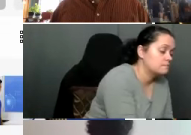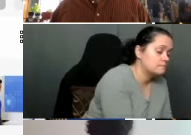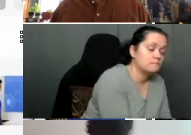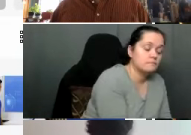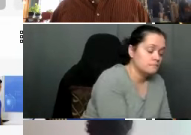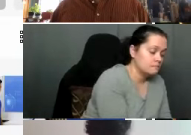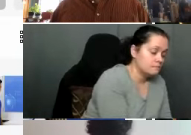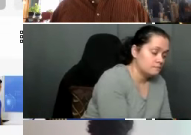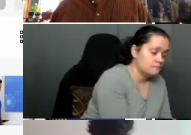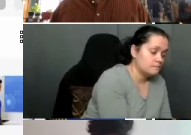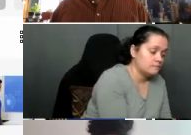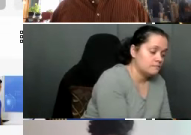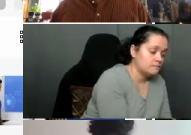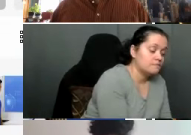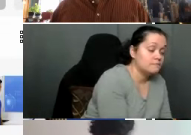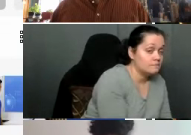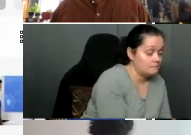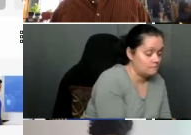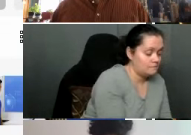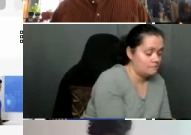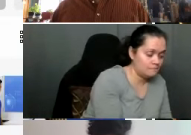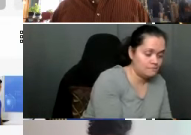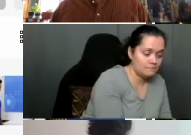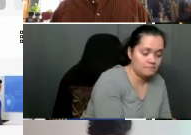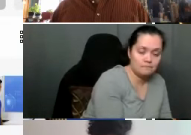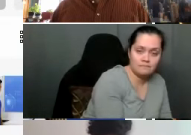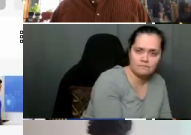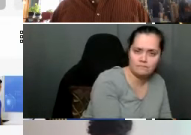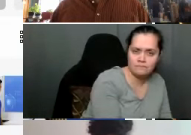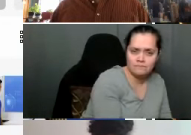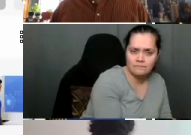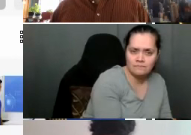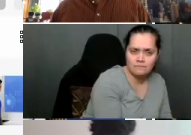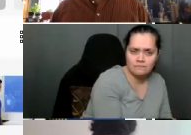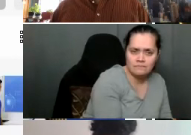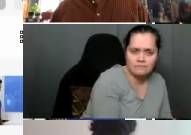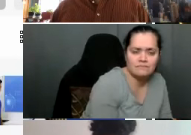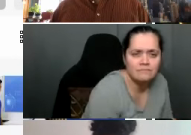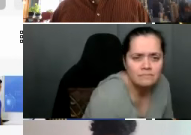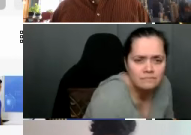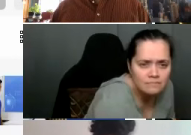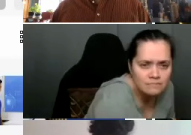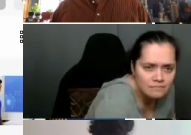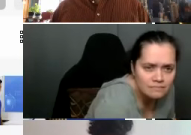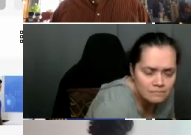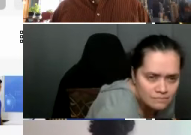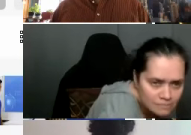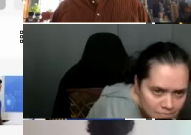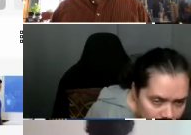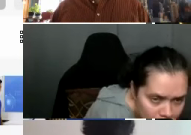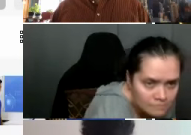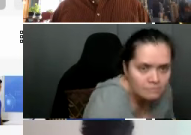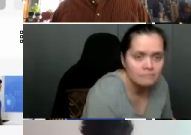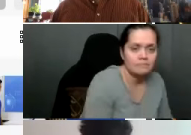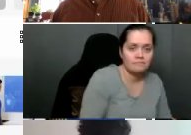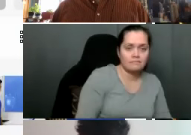attitudes. But wait, where else could you put the Northern Hemisphere but on the top? On